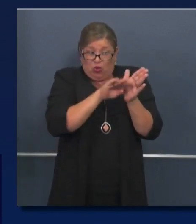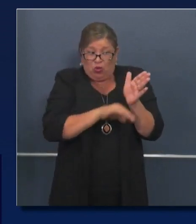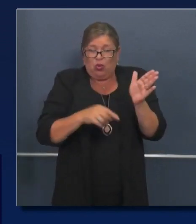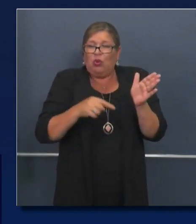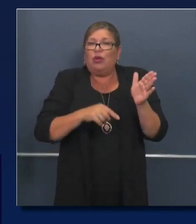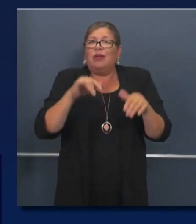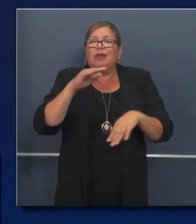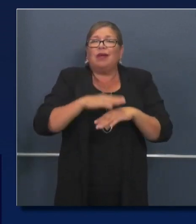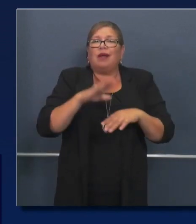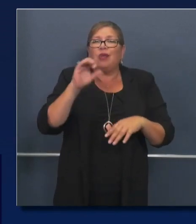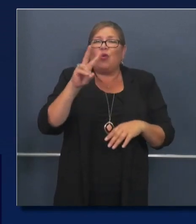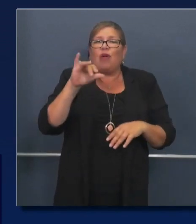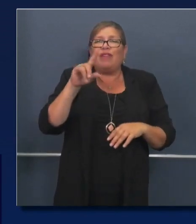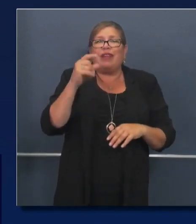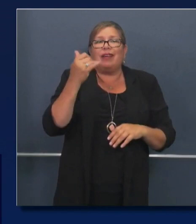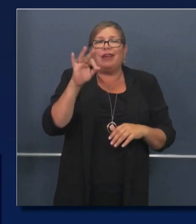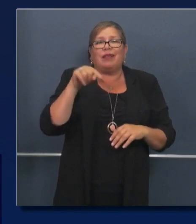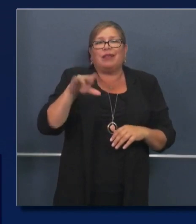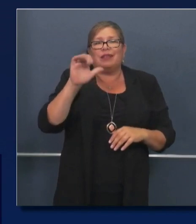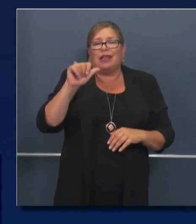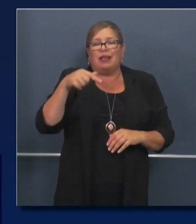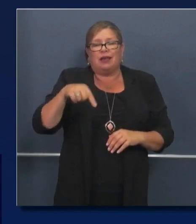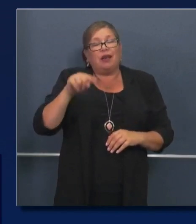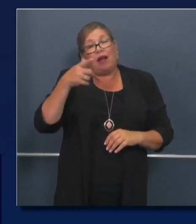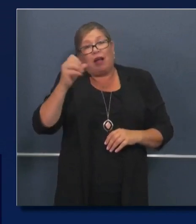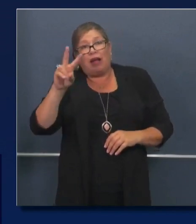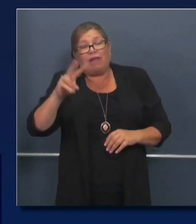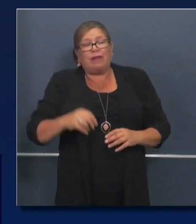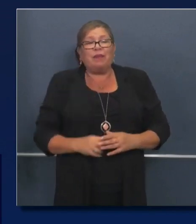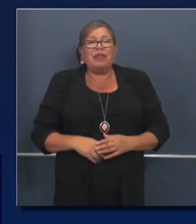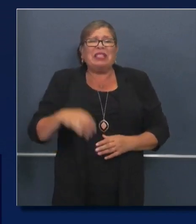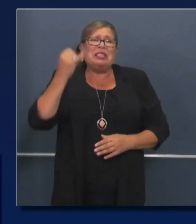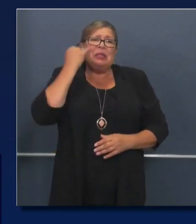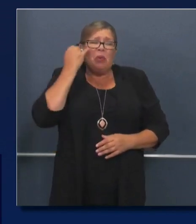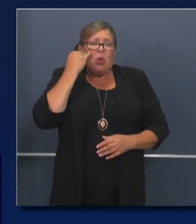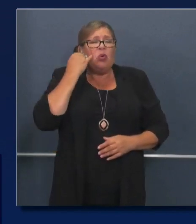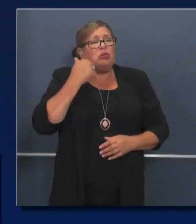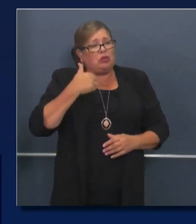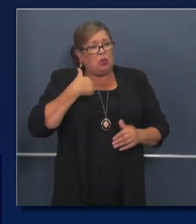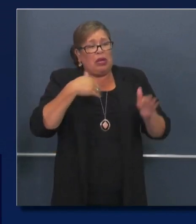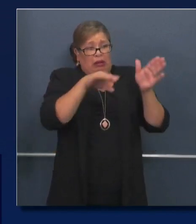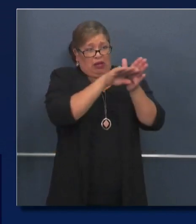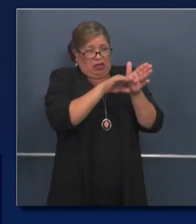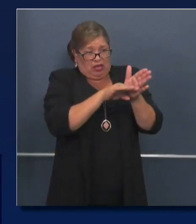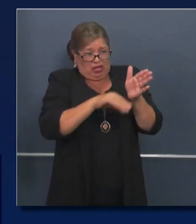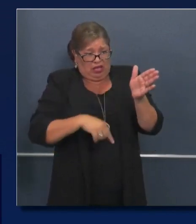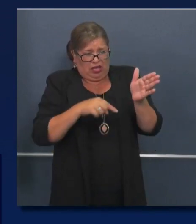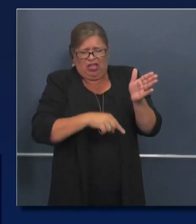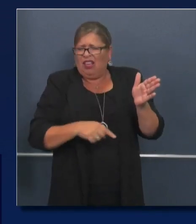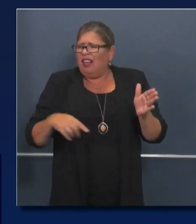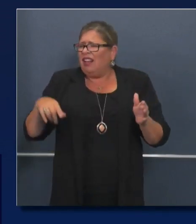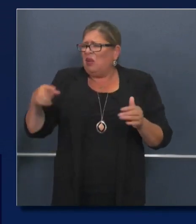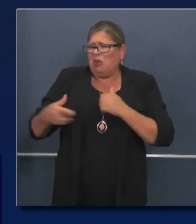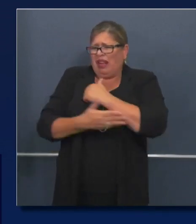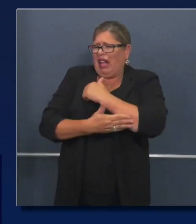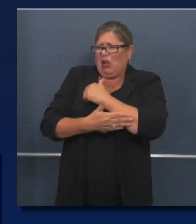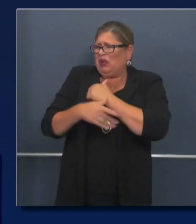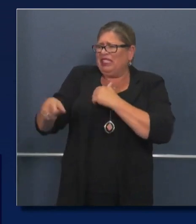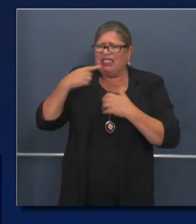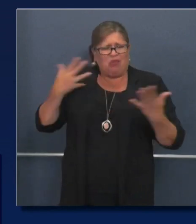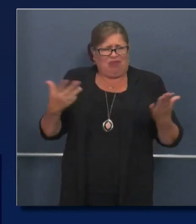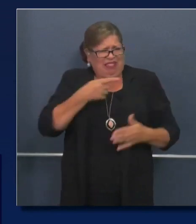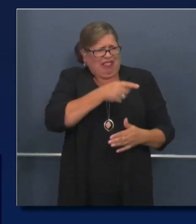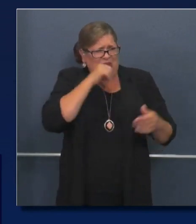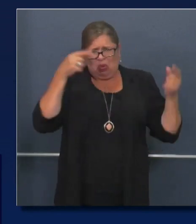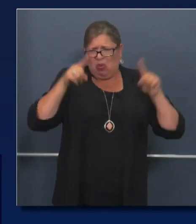we target support and engagement. Let me be specific about this and highlight just a few examples. Imperial